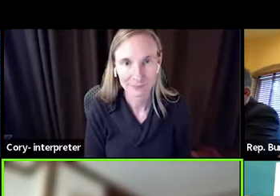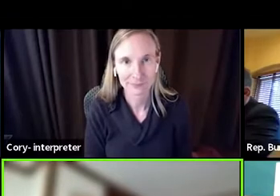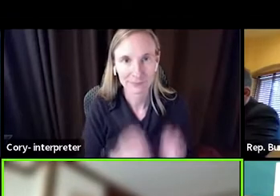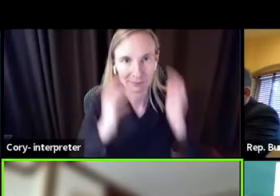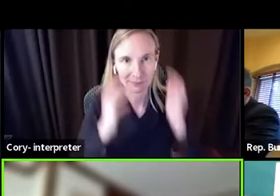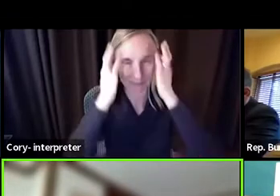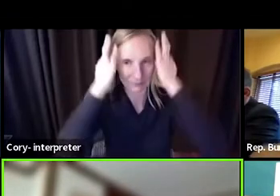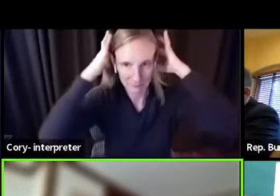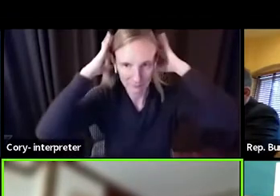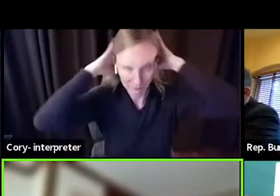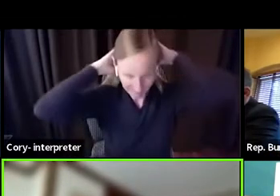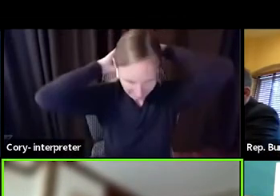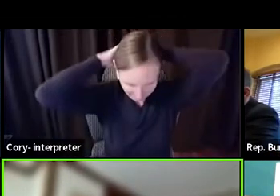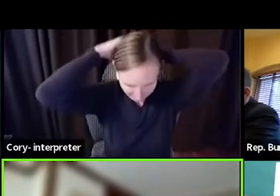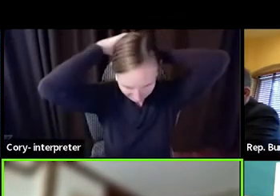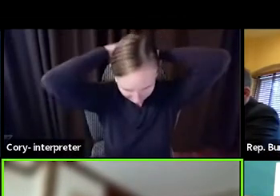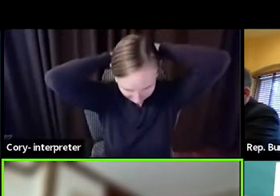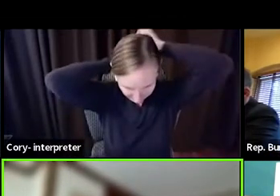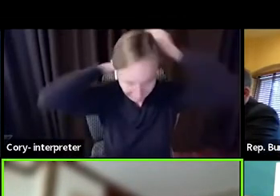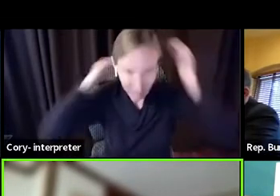So that's the federal framework.